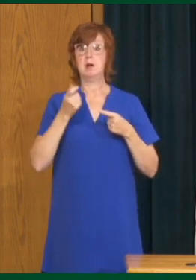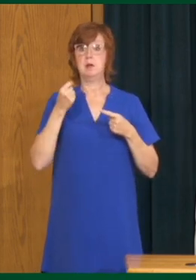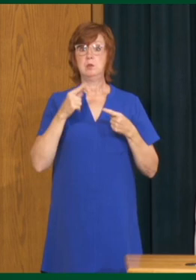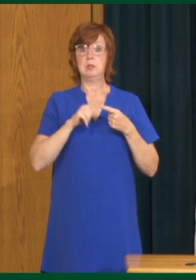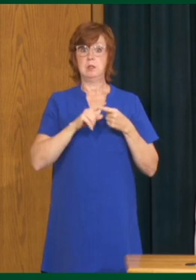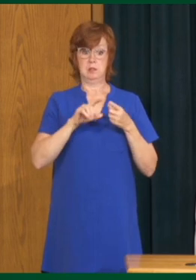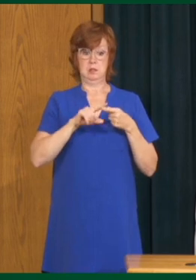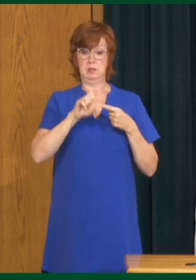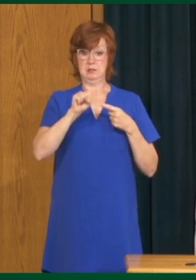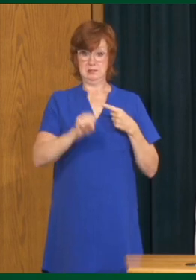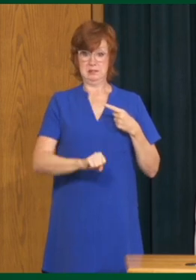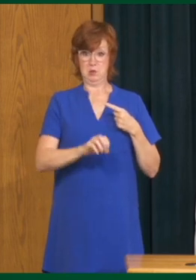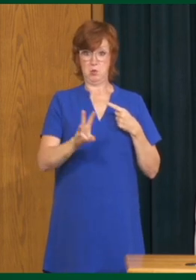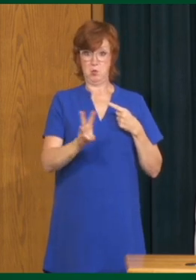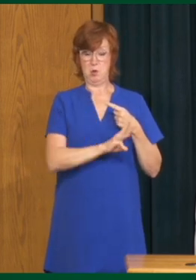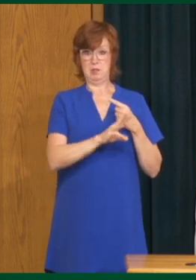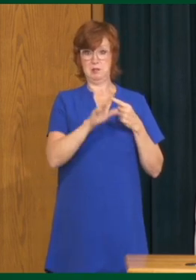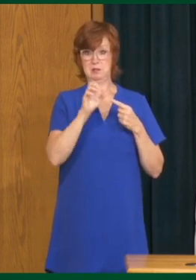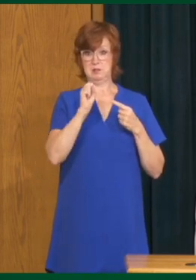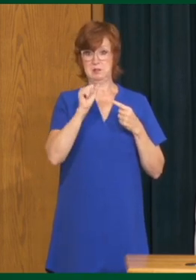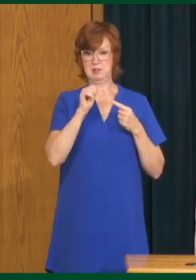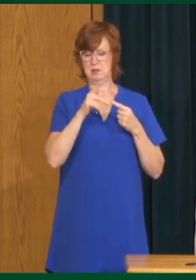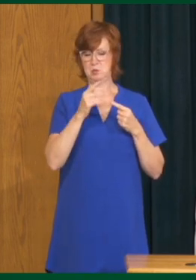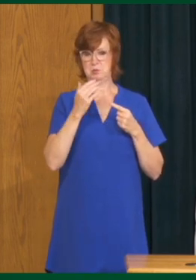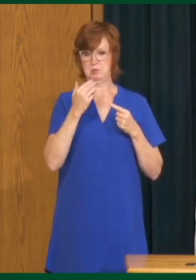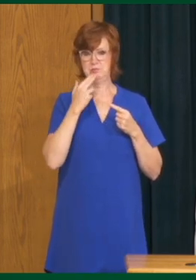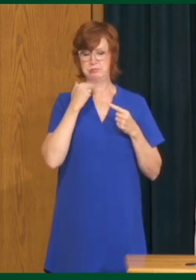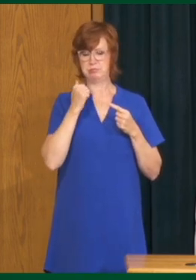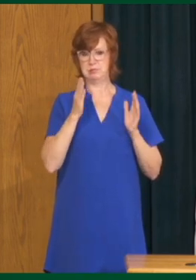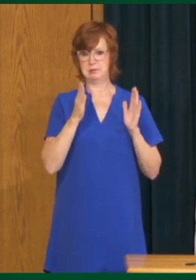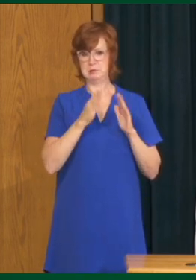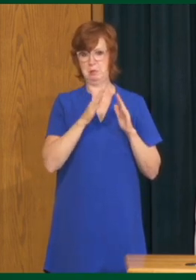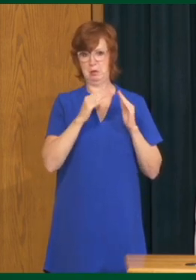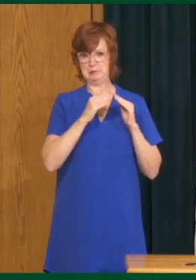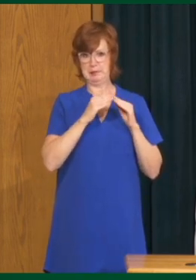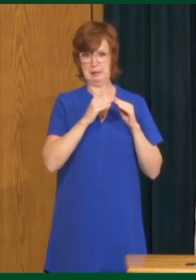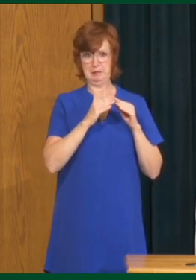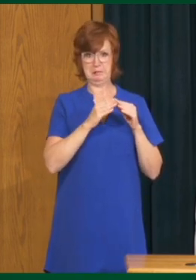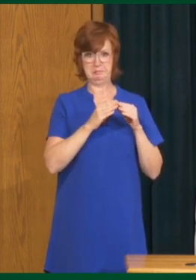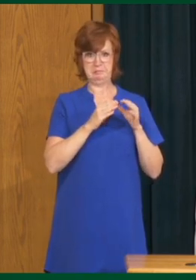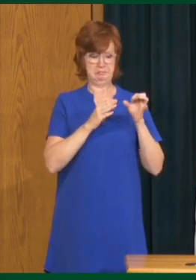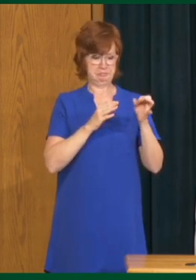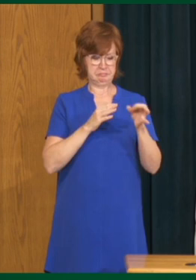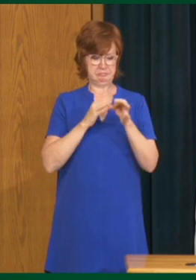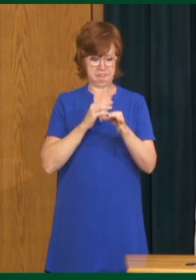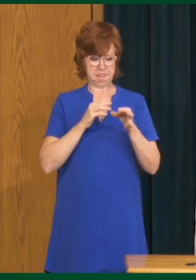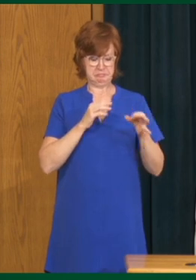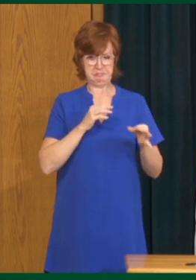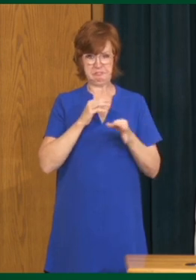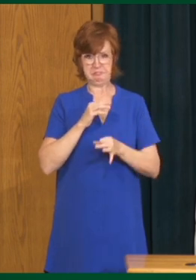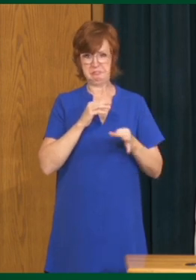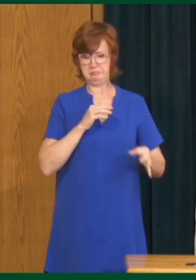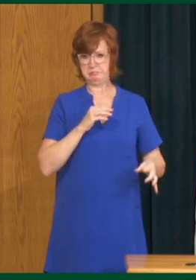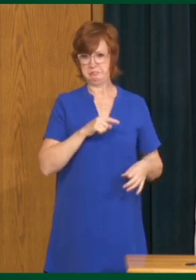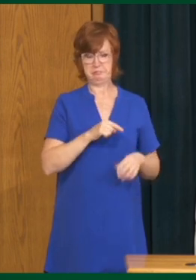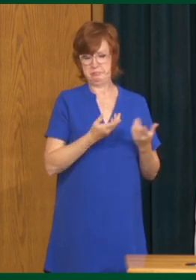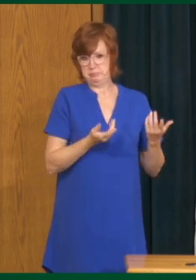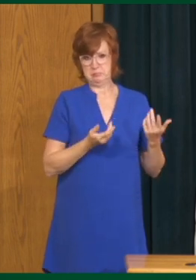smaller counties in other parts of the world, and with a relatively low population. So the